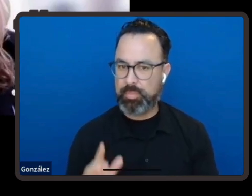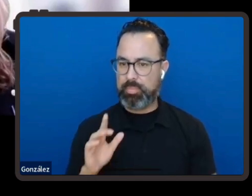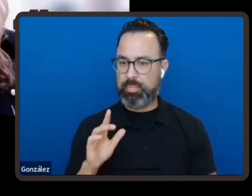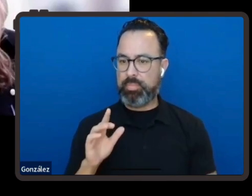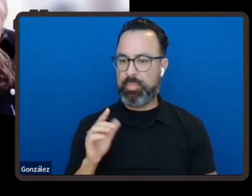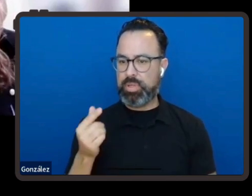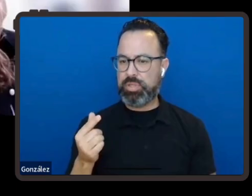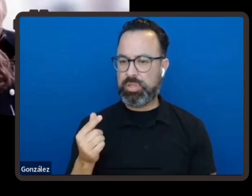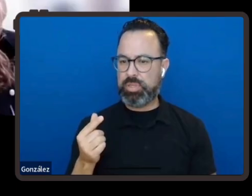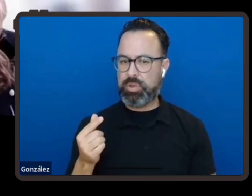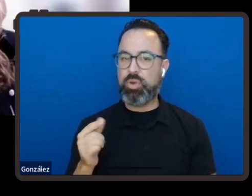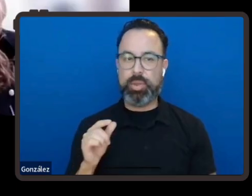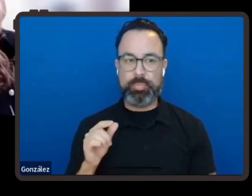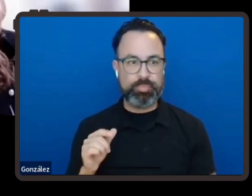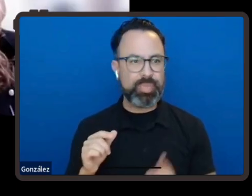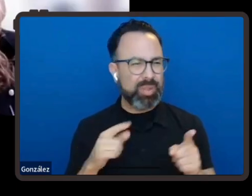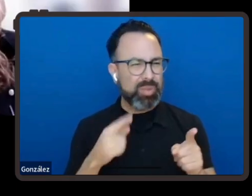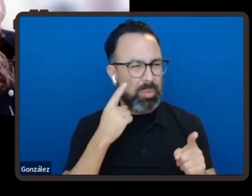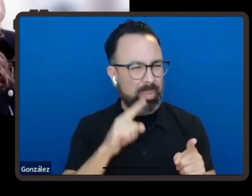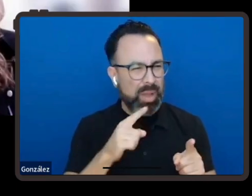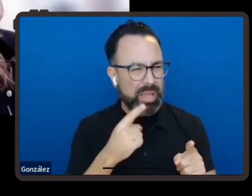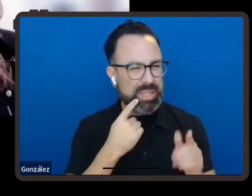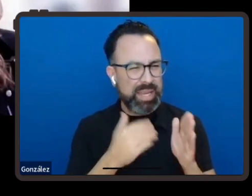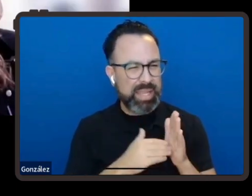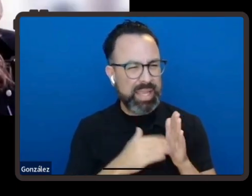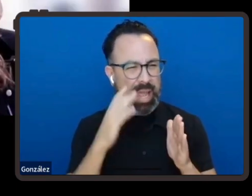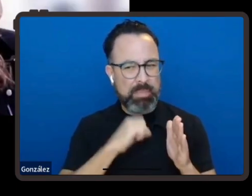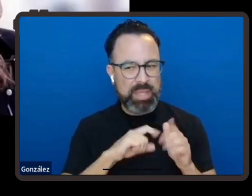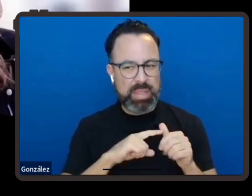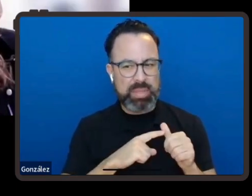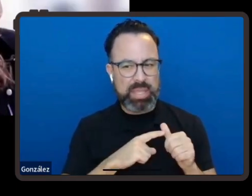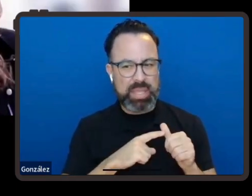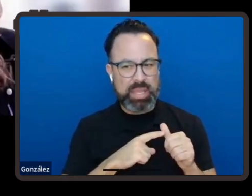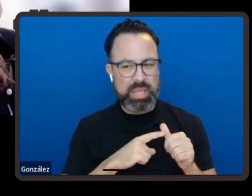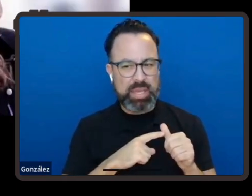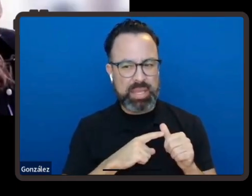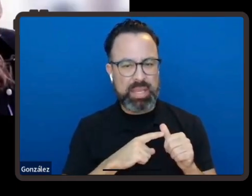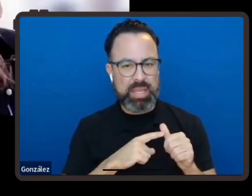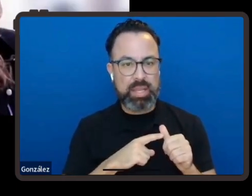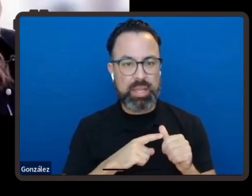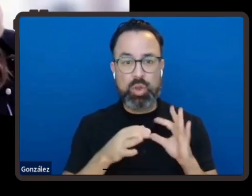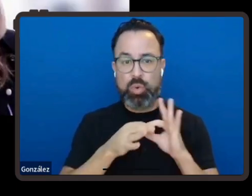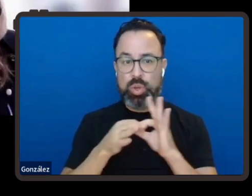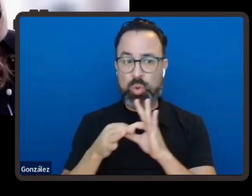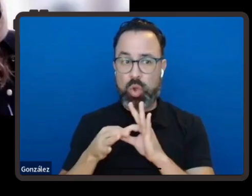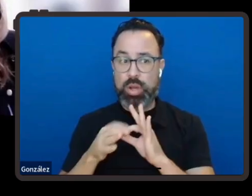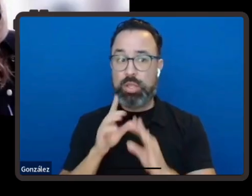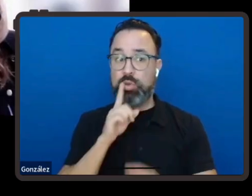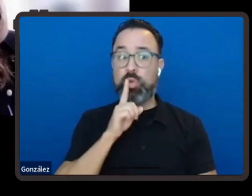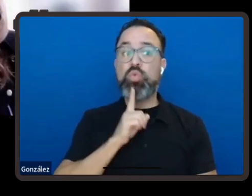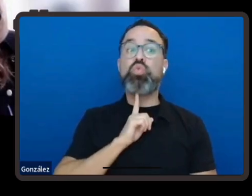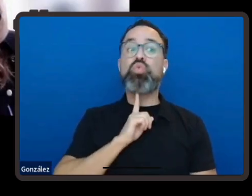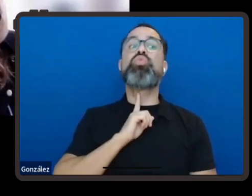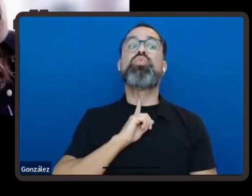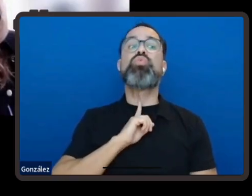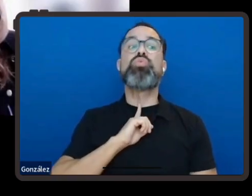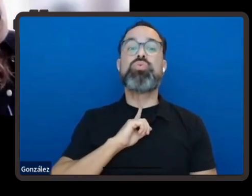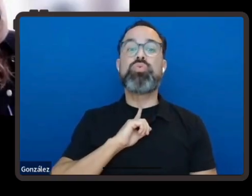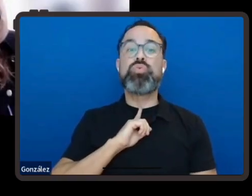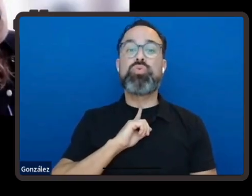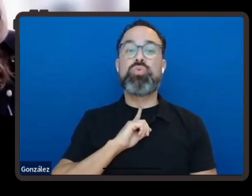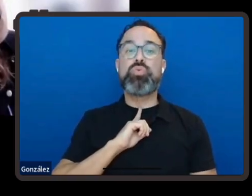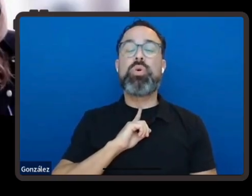Can you repeat that? I missed the beginning. Yeah, so regarding swallowing, so does